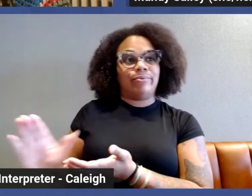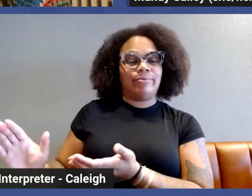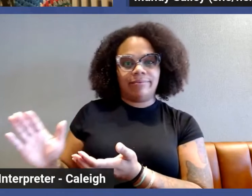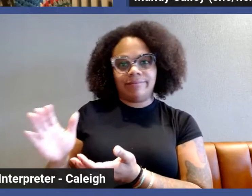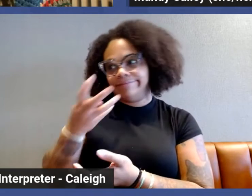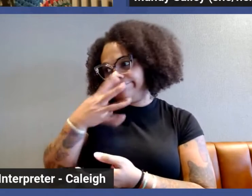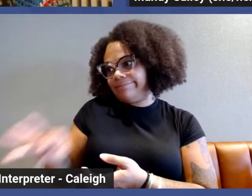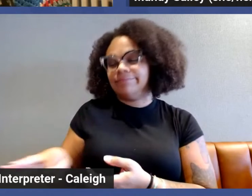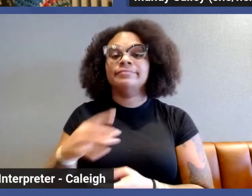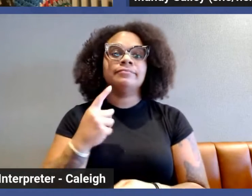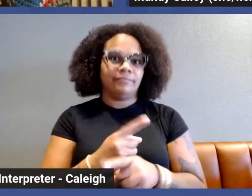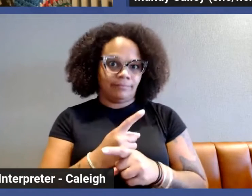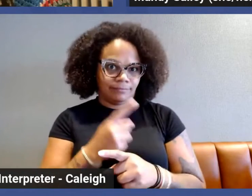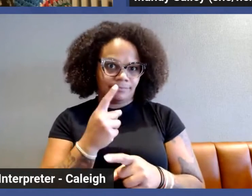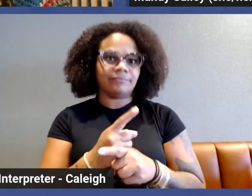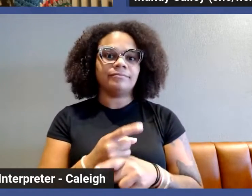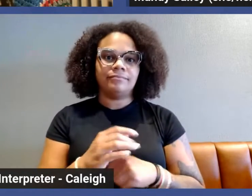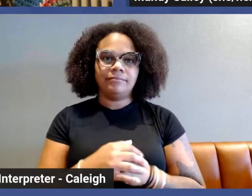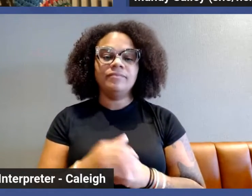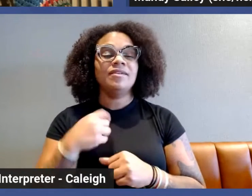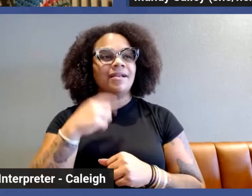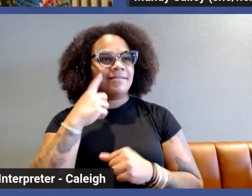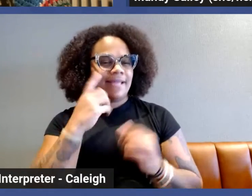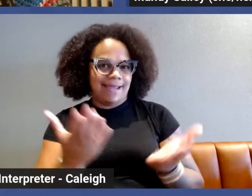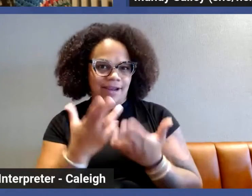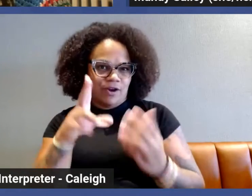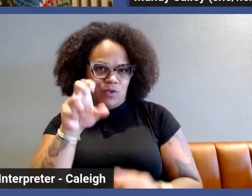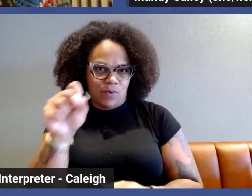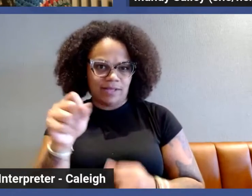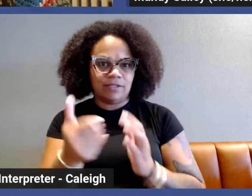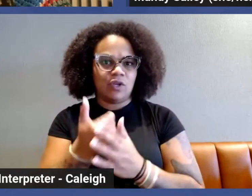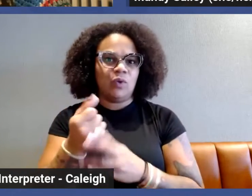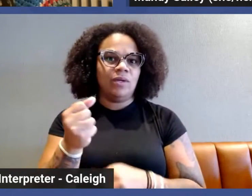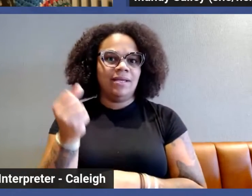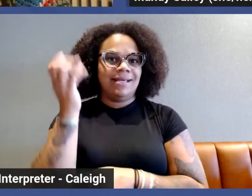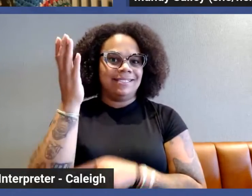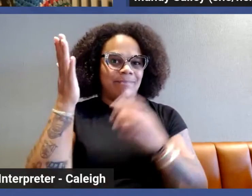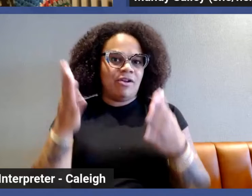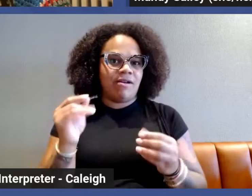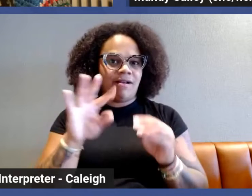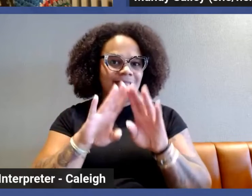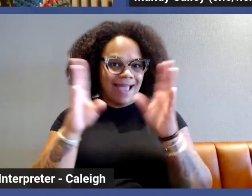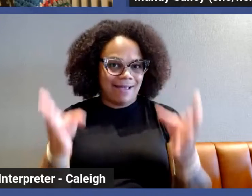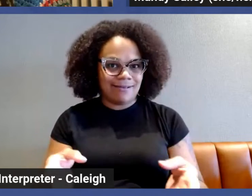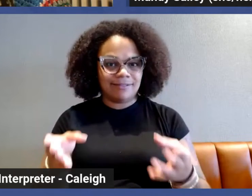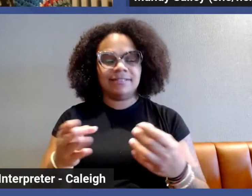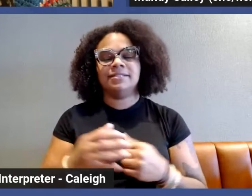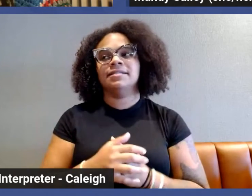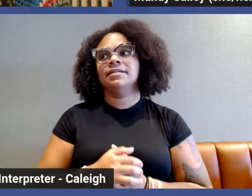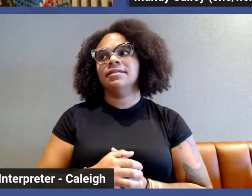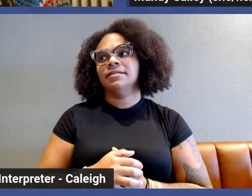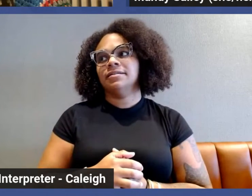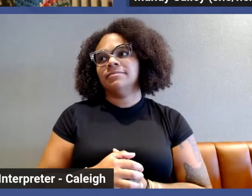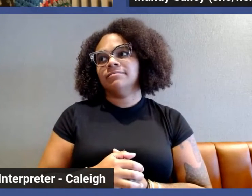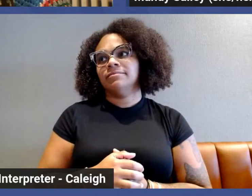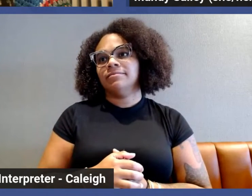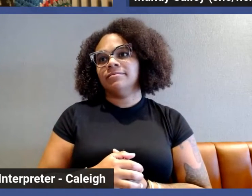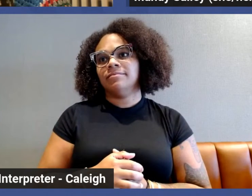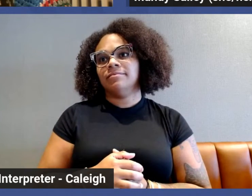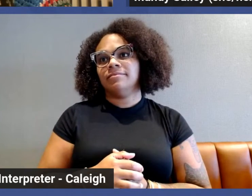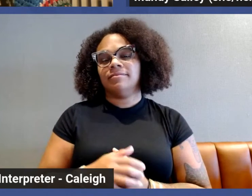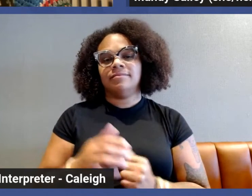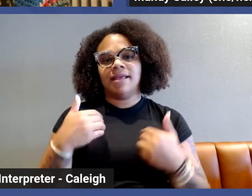Absolutely. And I think here in the US, the new Speaker of the House as of a few weeks ago is a um has